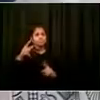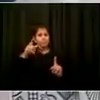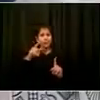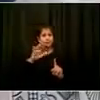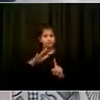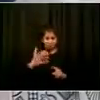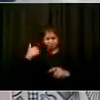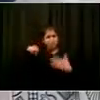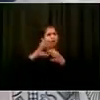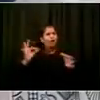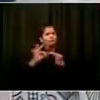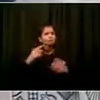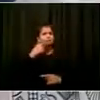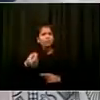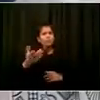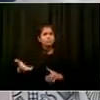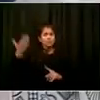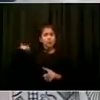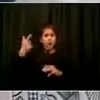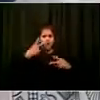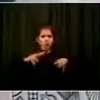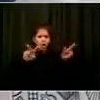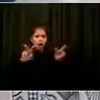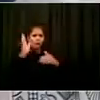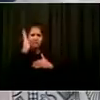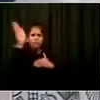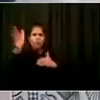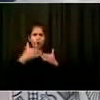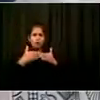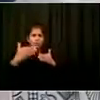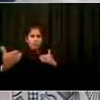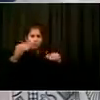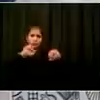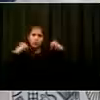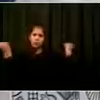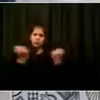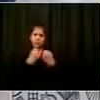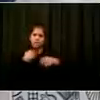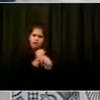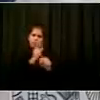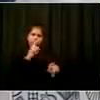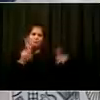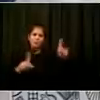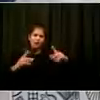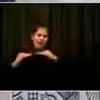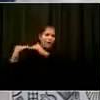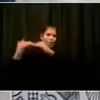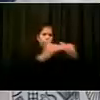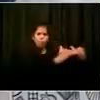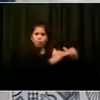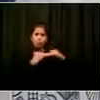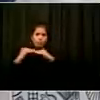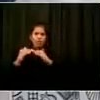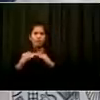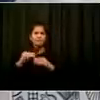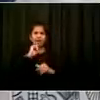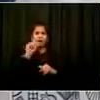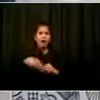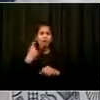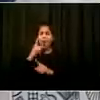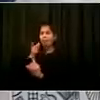disparities go a lot farther than just healthcare. They go to the fundamental reality of how wealth